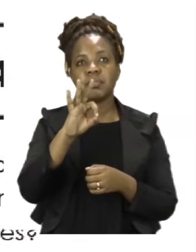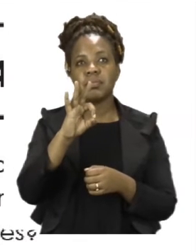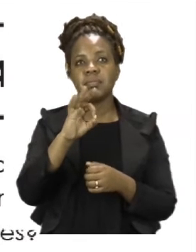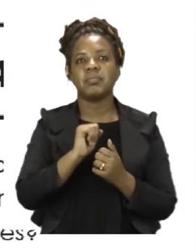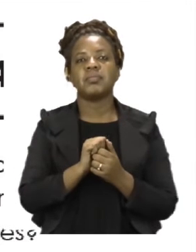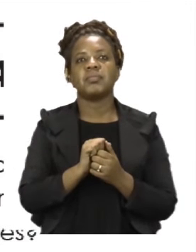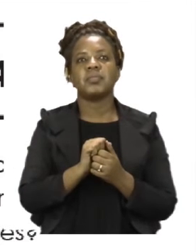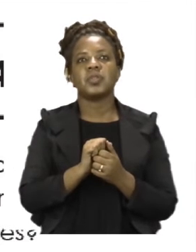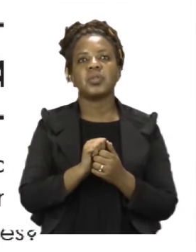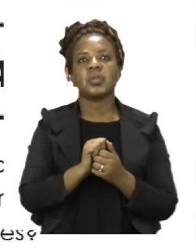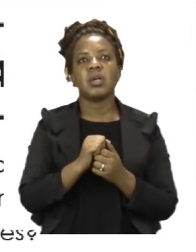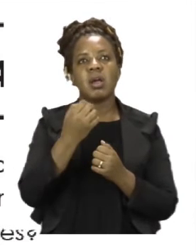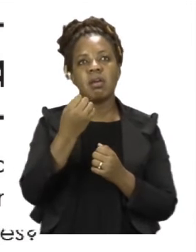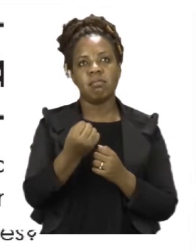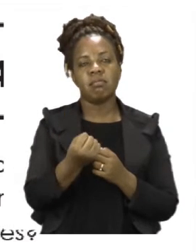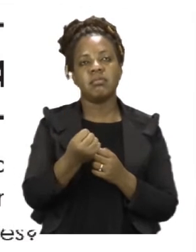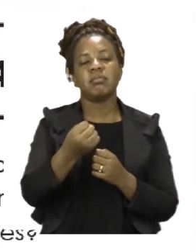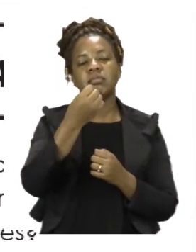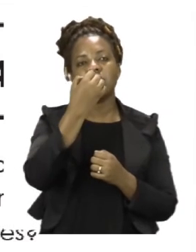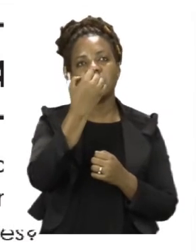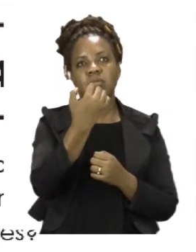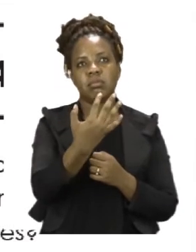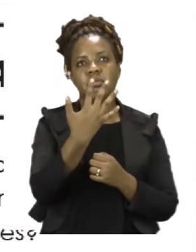558 contract workers.